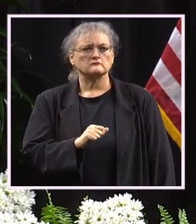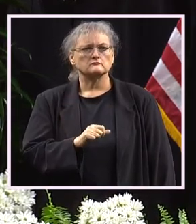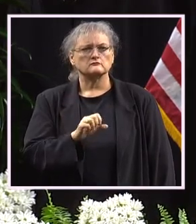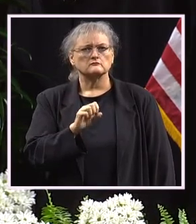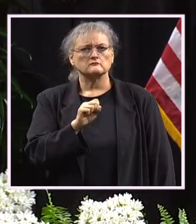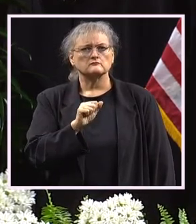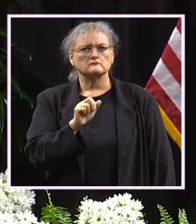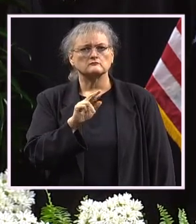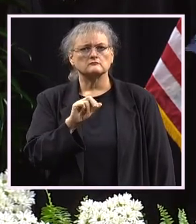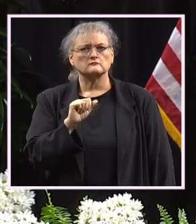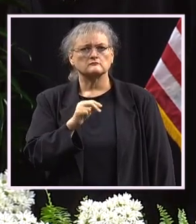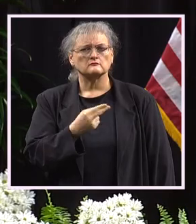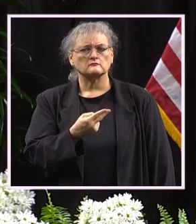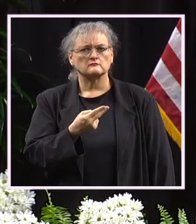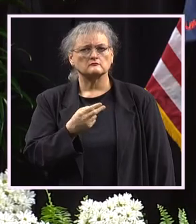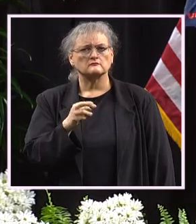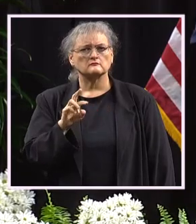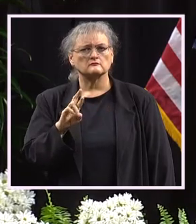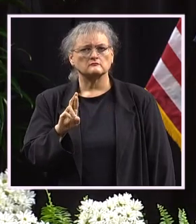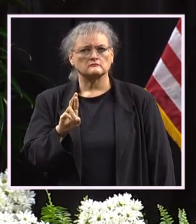Sarah M. Ramirez.